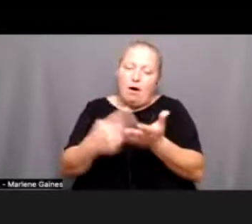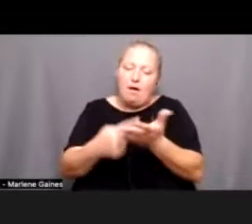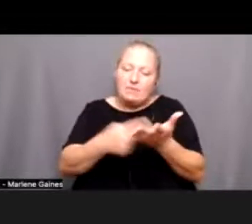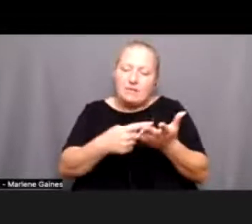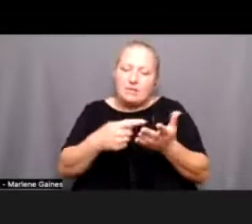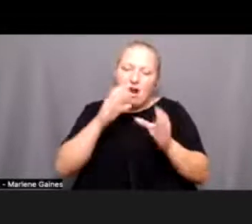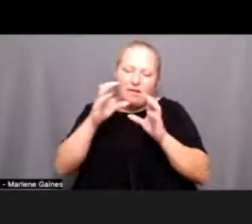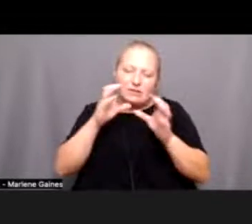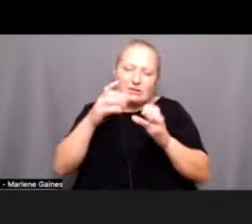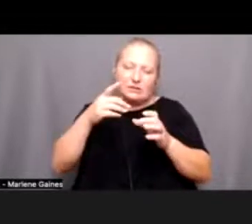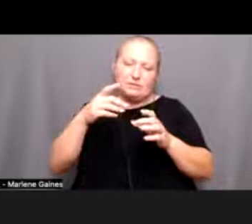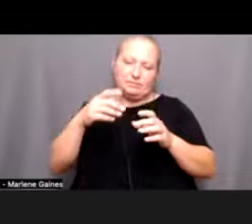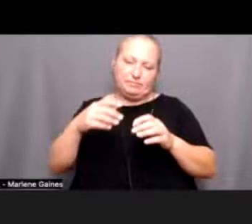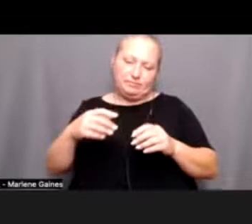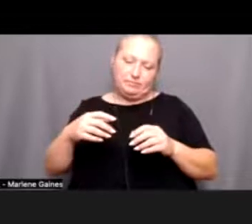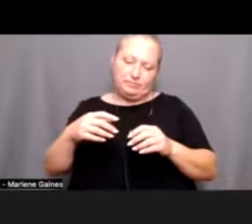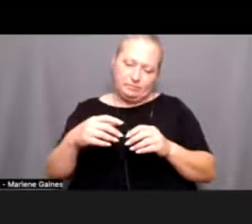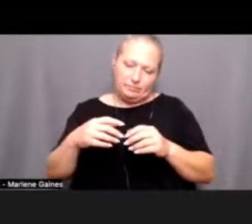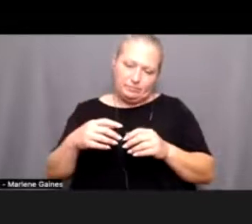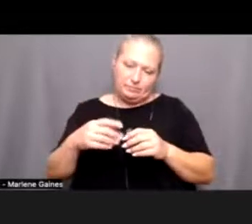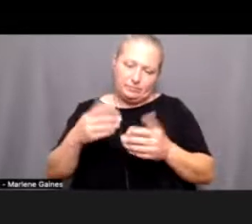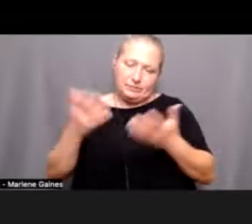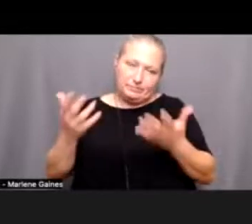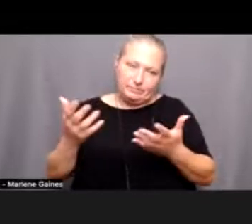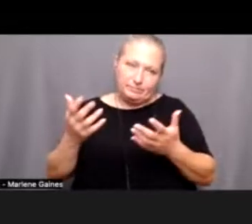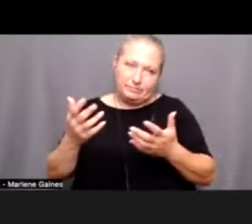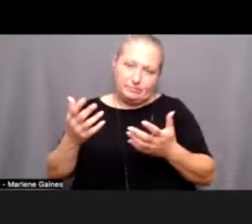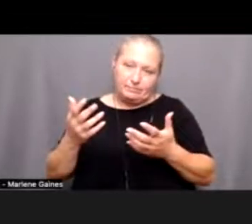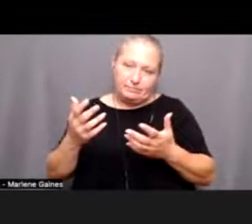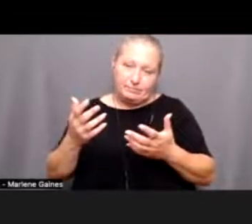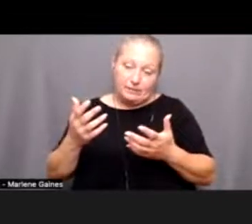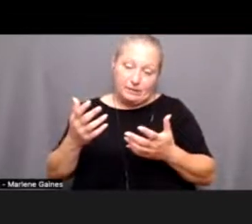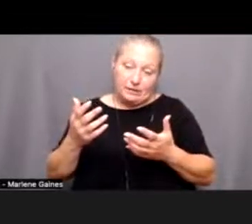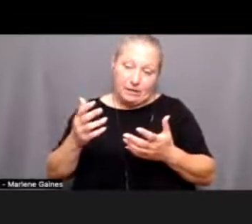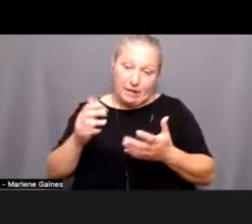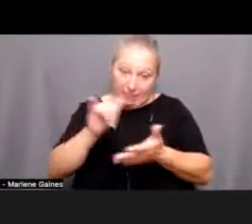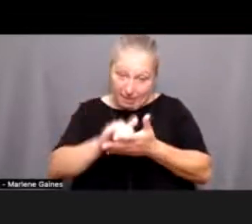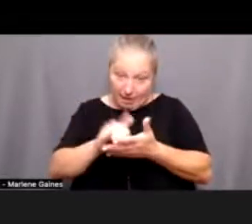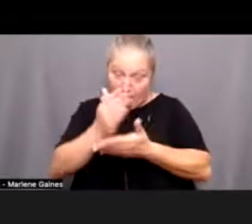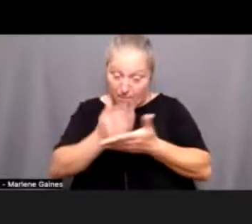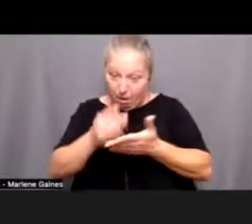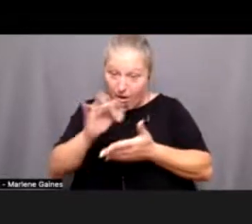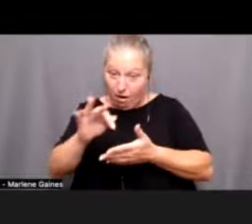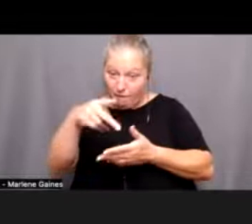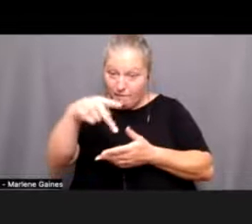that's something that is, well, maybe I don't know, that's something that is a part of the PAN